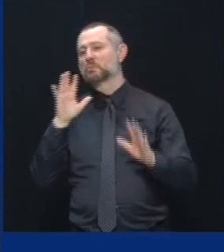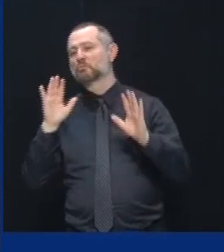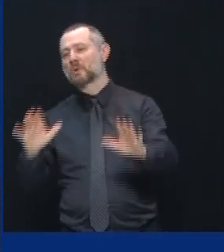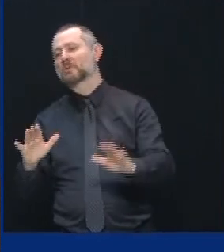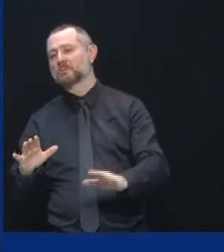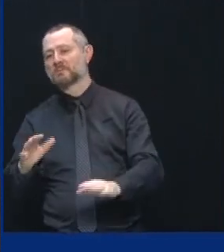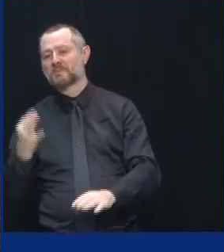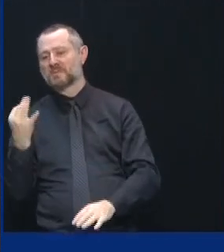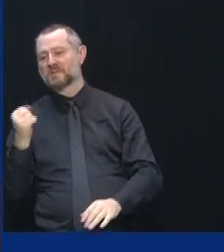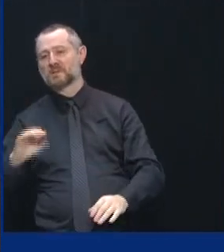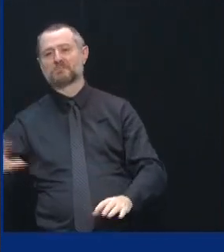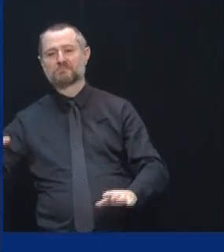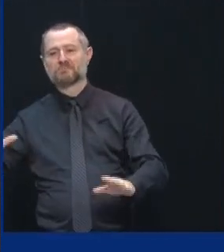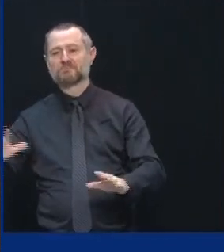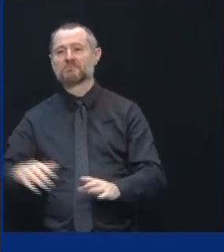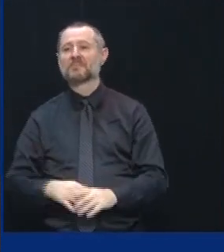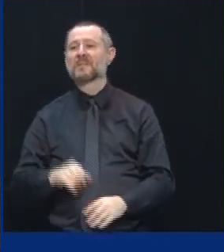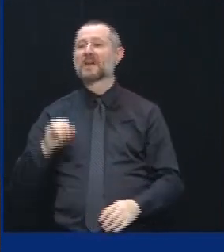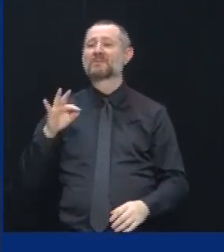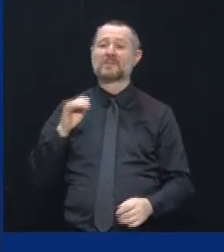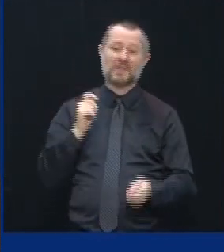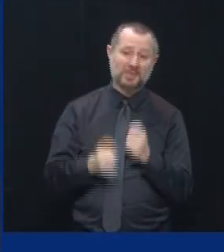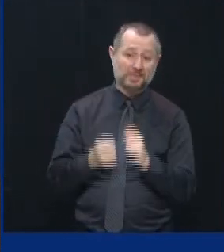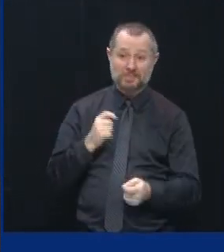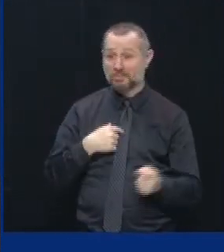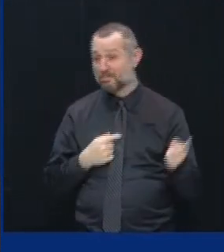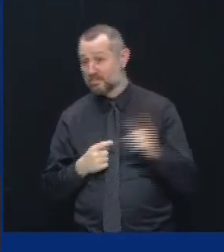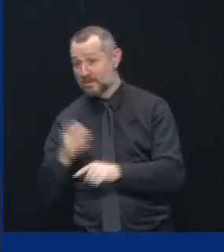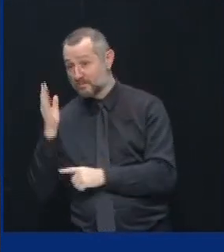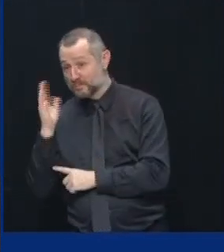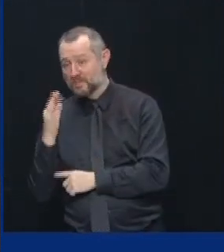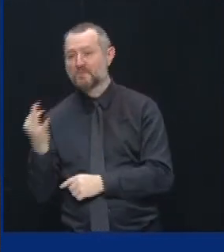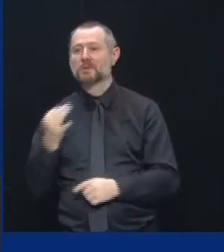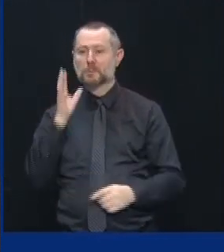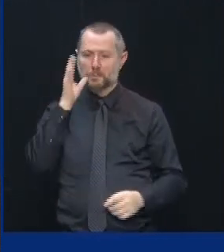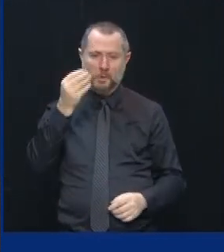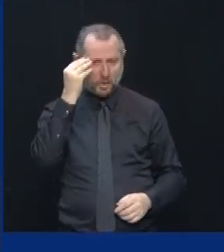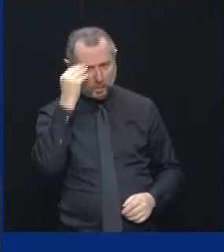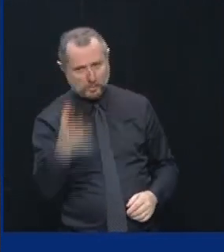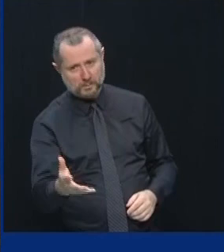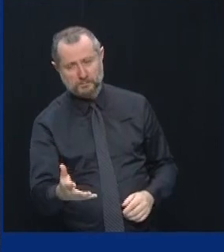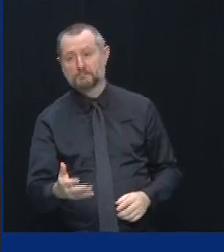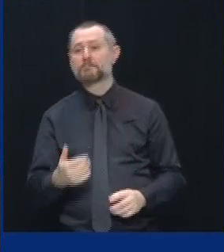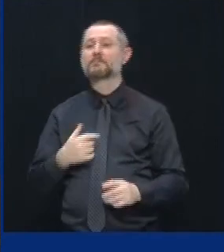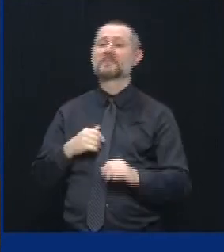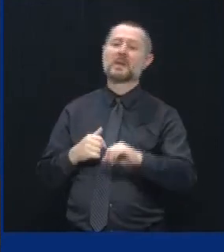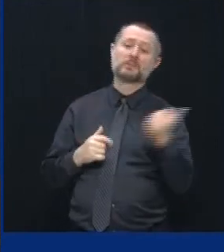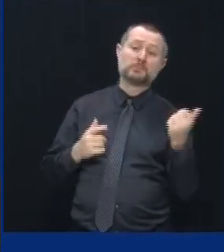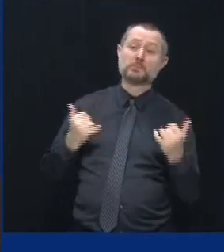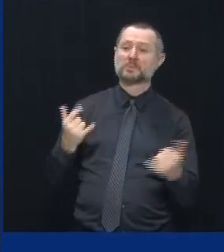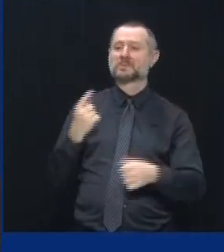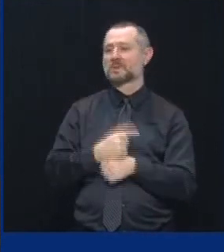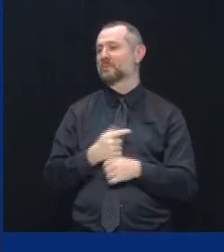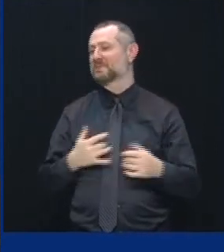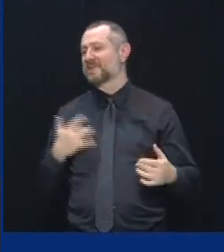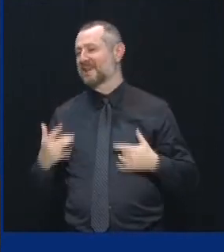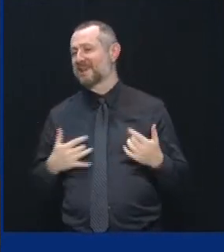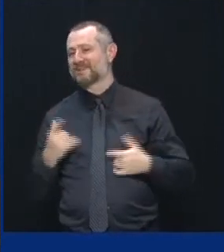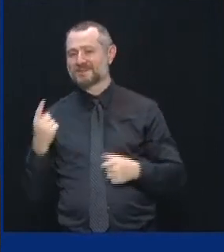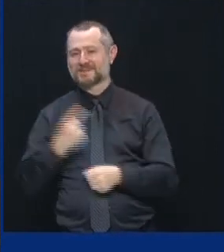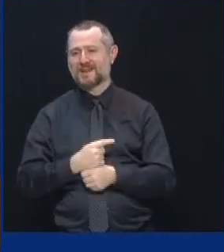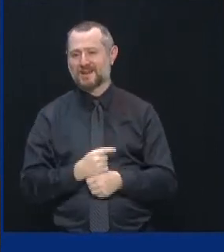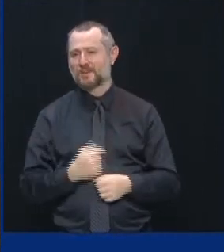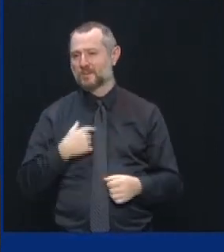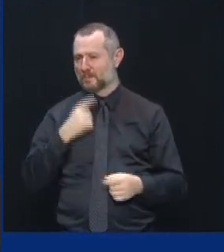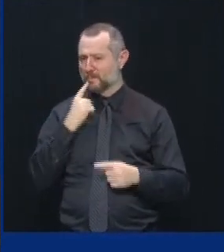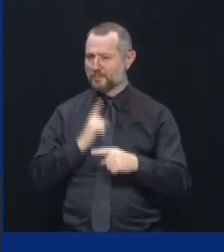weekend. If that changes, I will let you know. Otherwise, an exciting day today. Positive announcement,